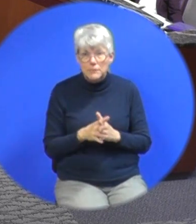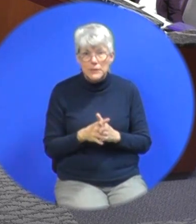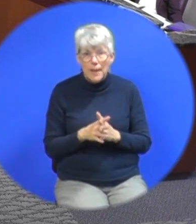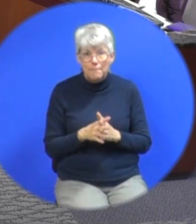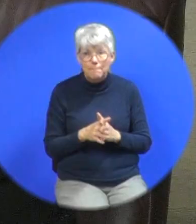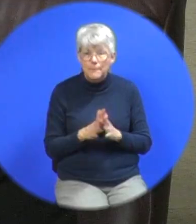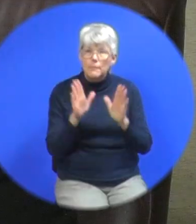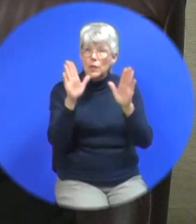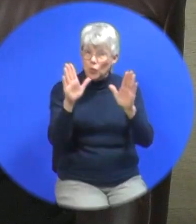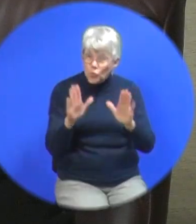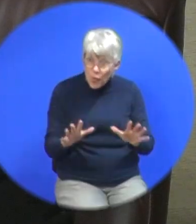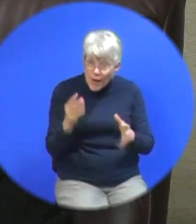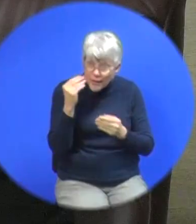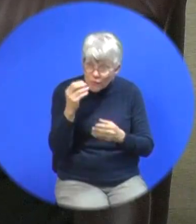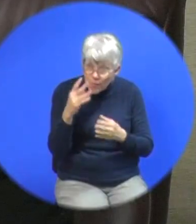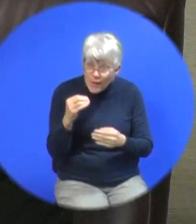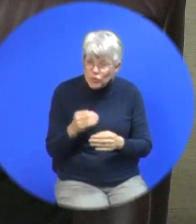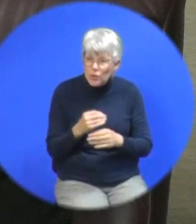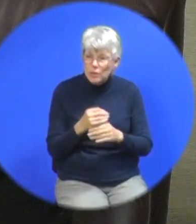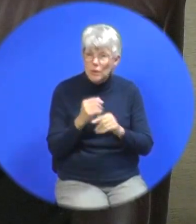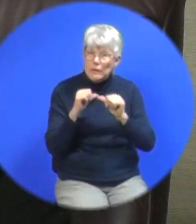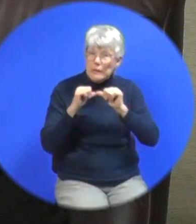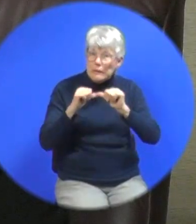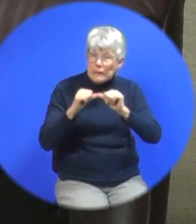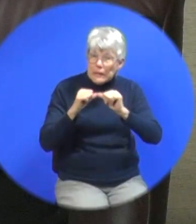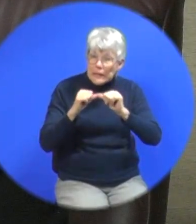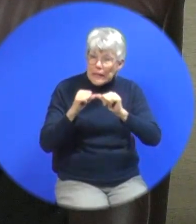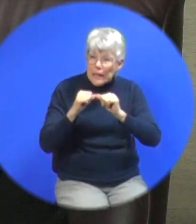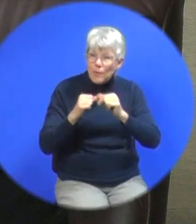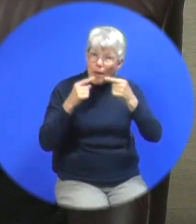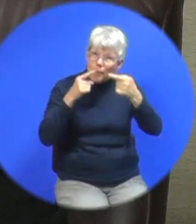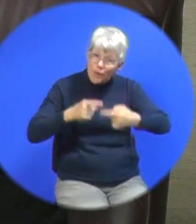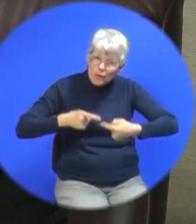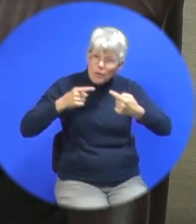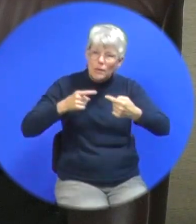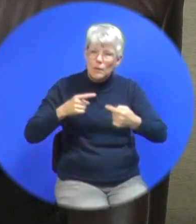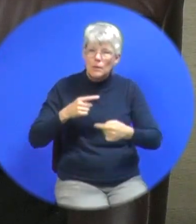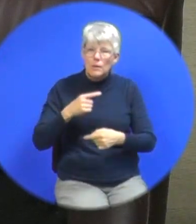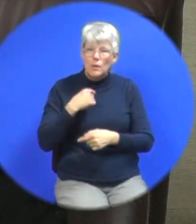Great information. Keep up the struggle. We're